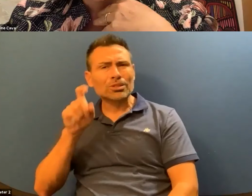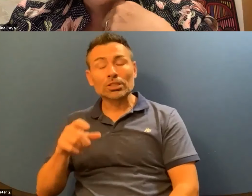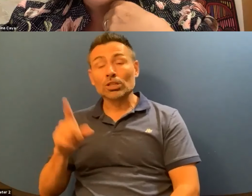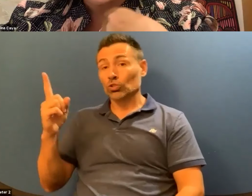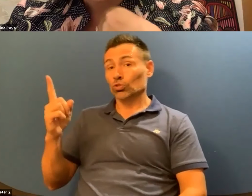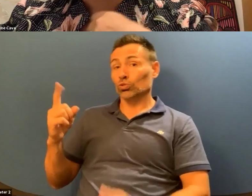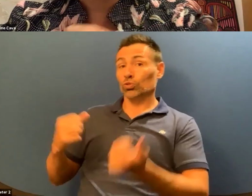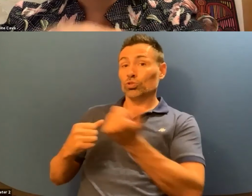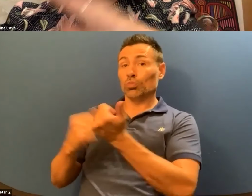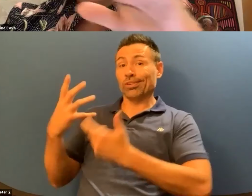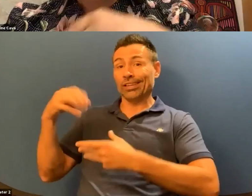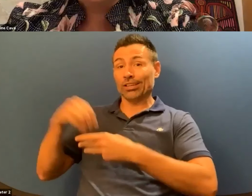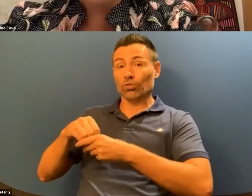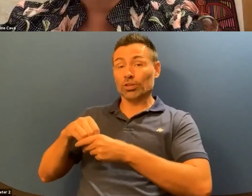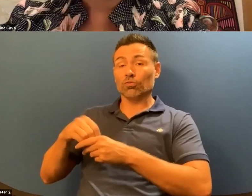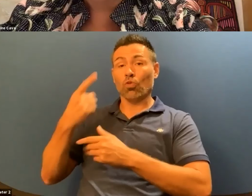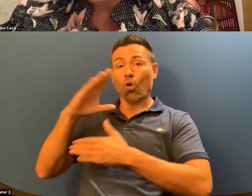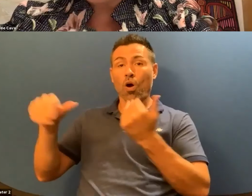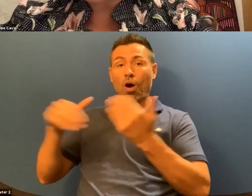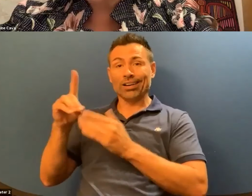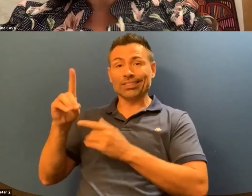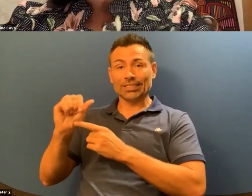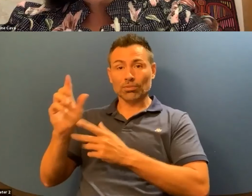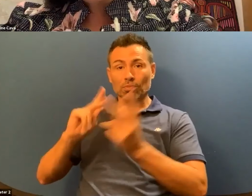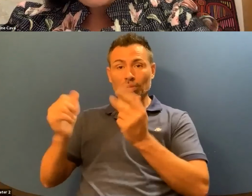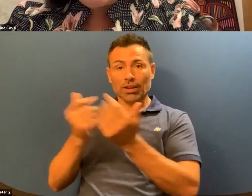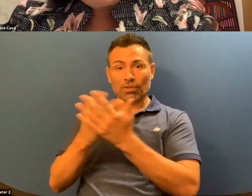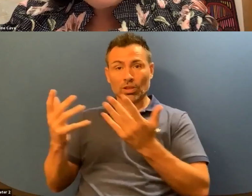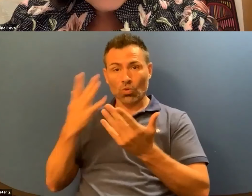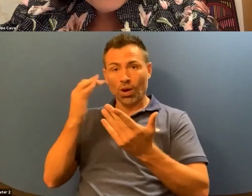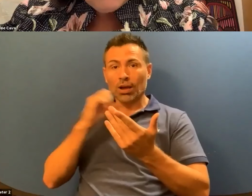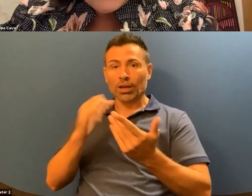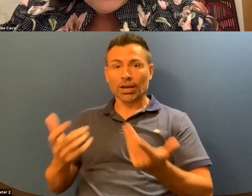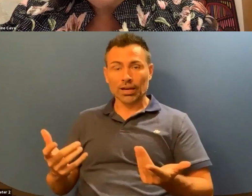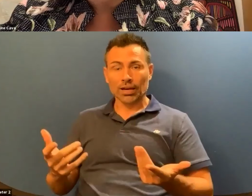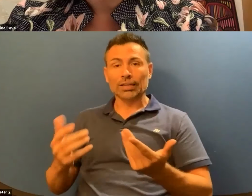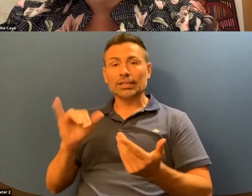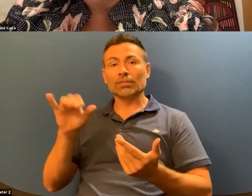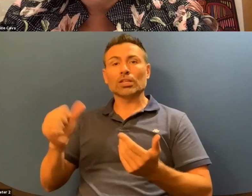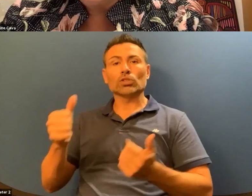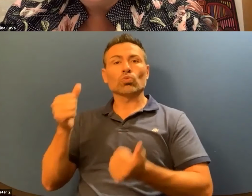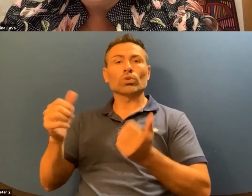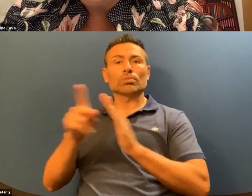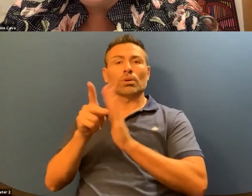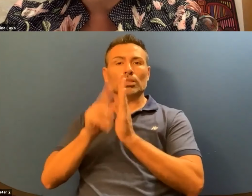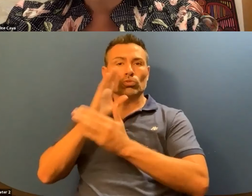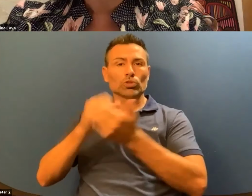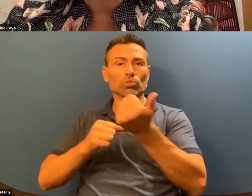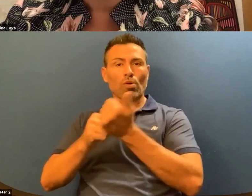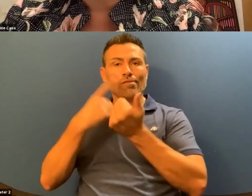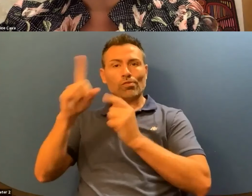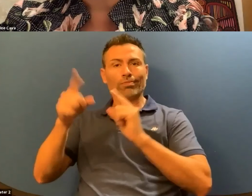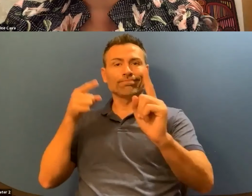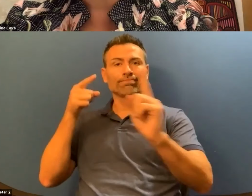of society for individuals? Yes, excuse me. Why or why not? And if yes, what policies would you support to achieve this goal? Yeah,